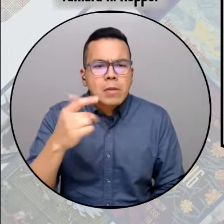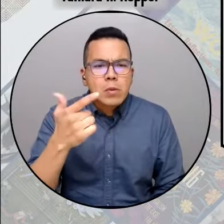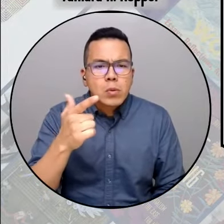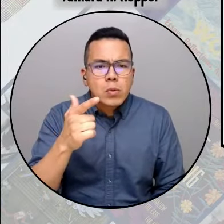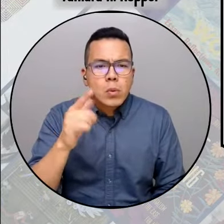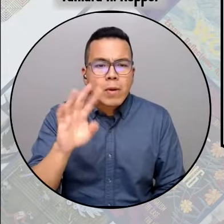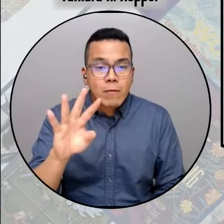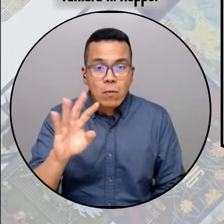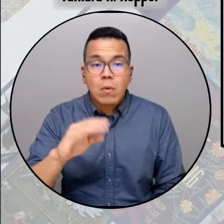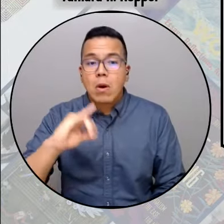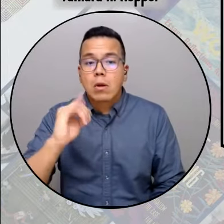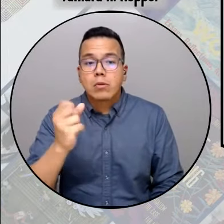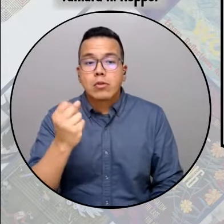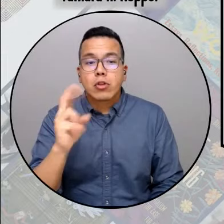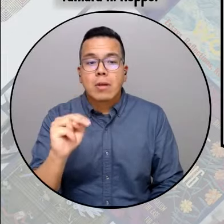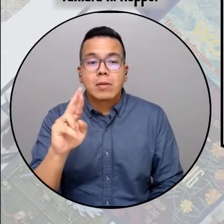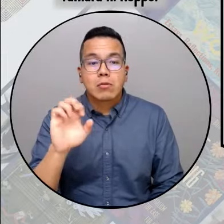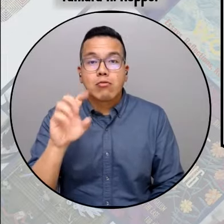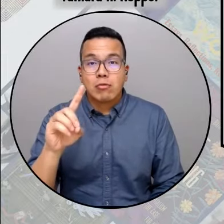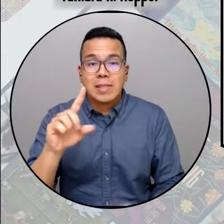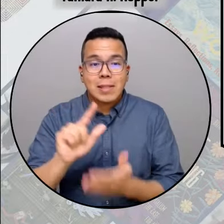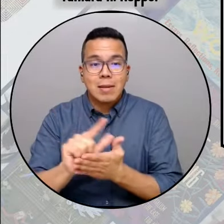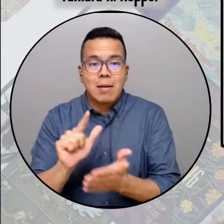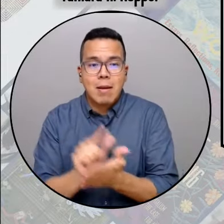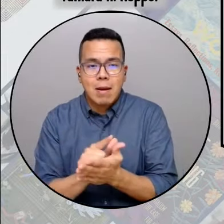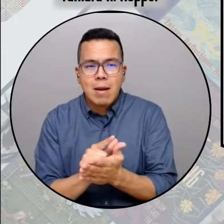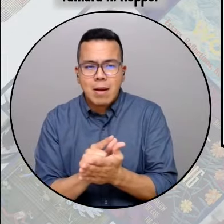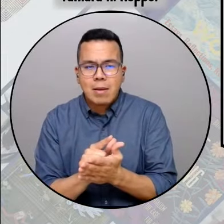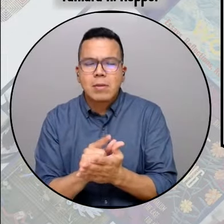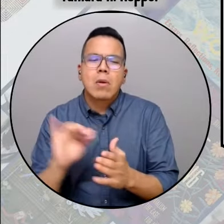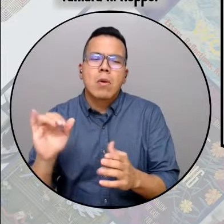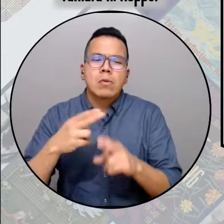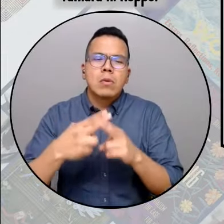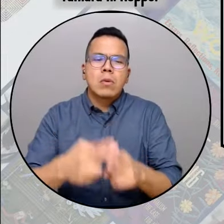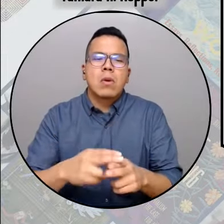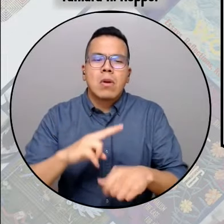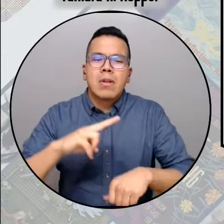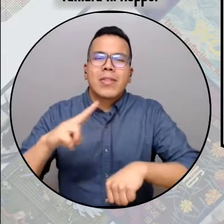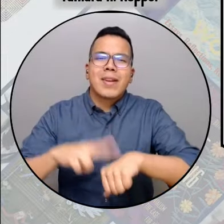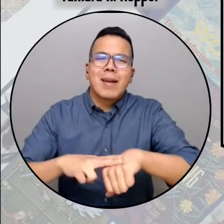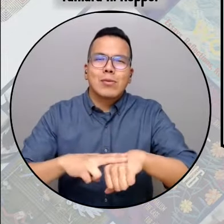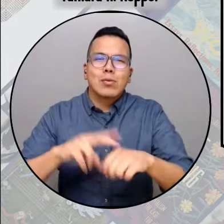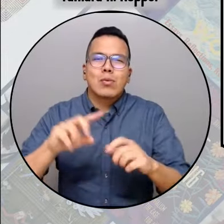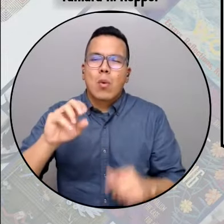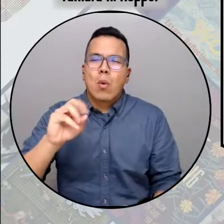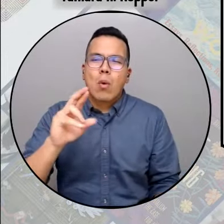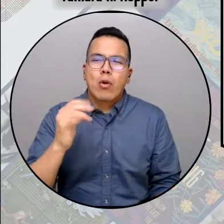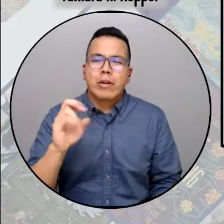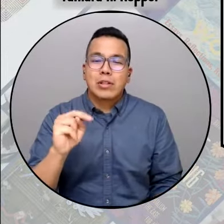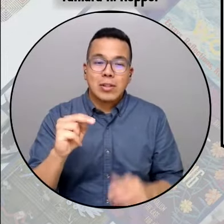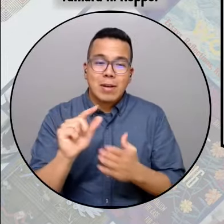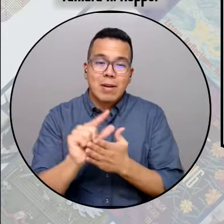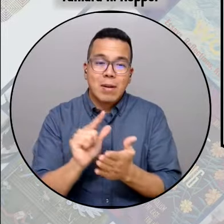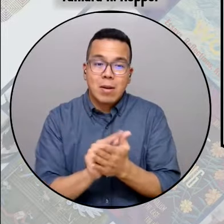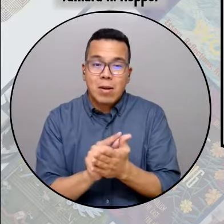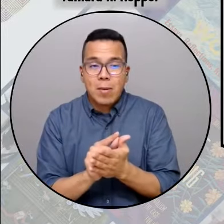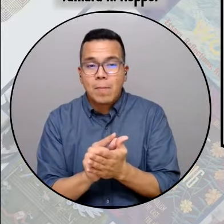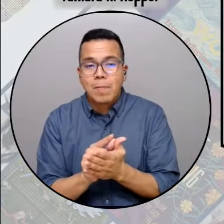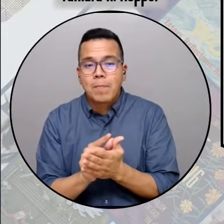Origins Act. And so when I mentioned that a lot of the DHS data, that you can't get the DHS data at the level of